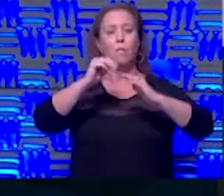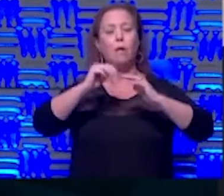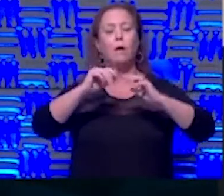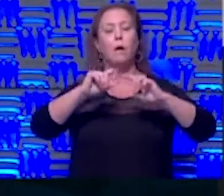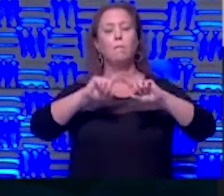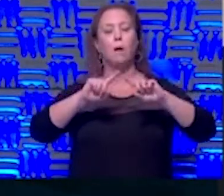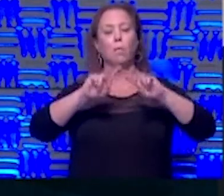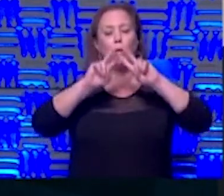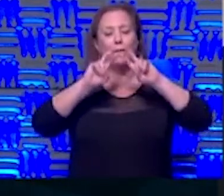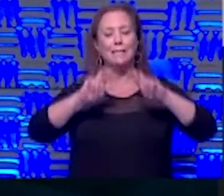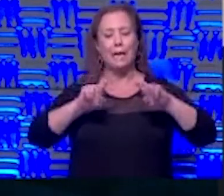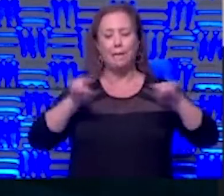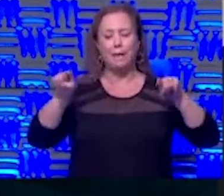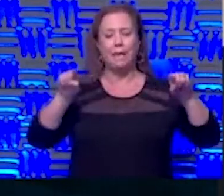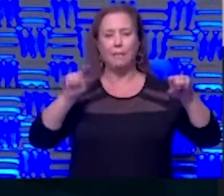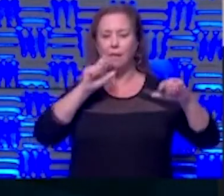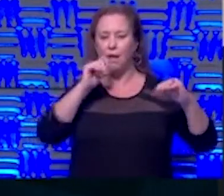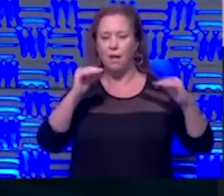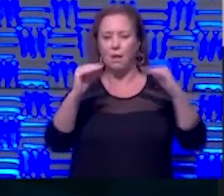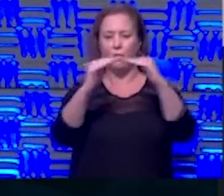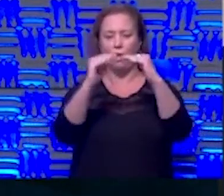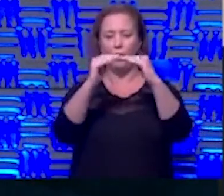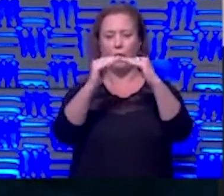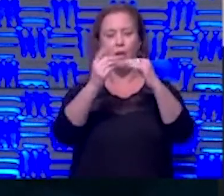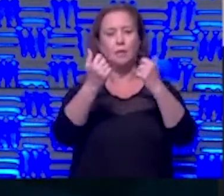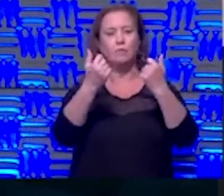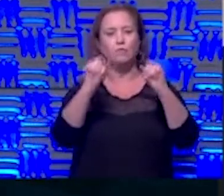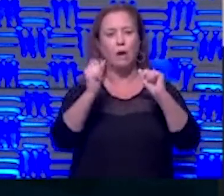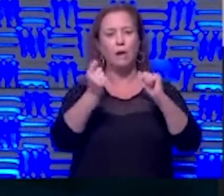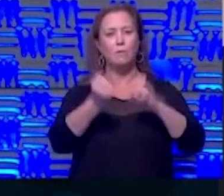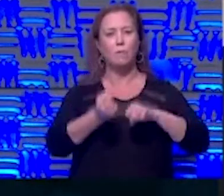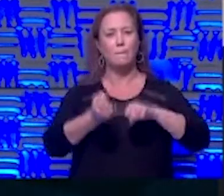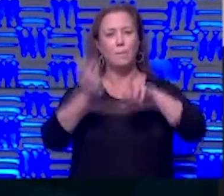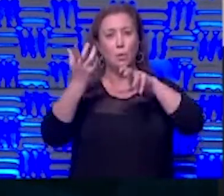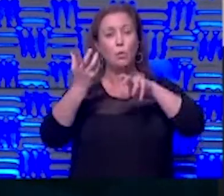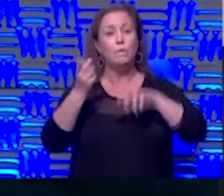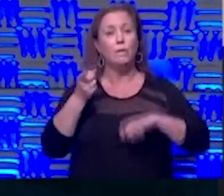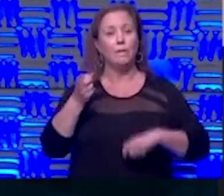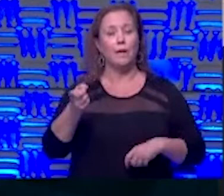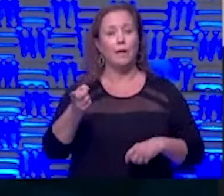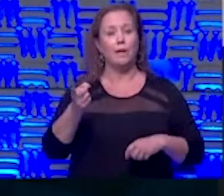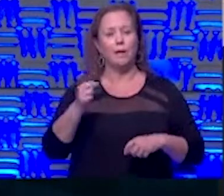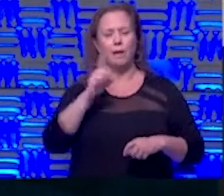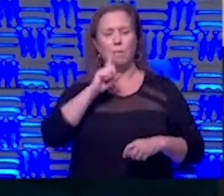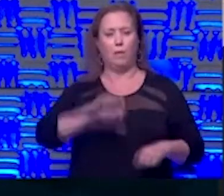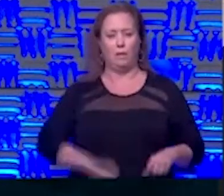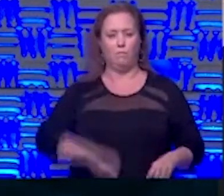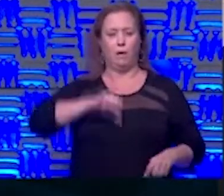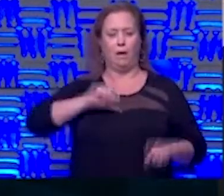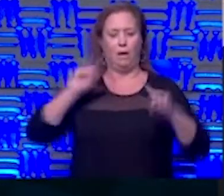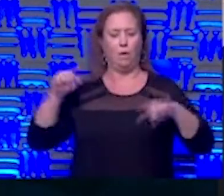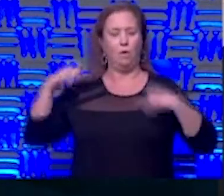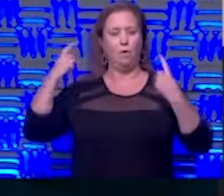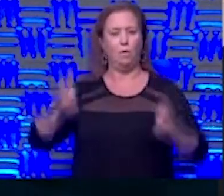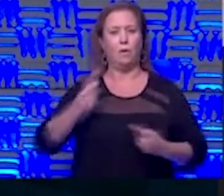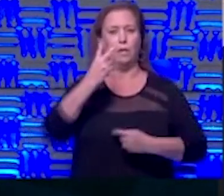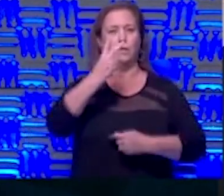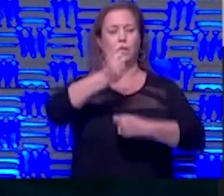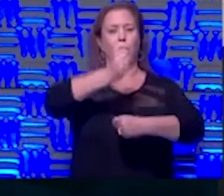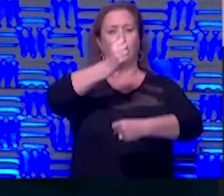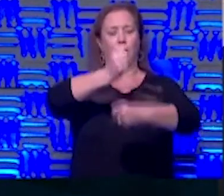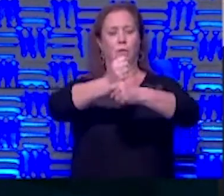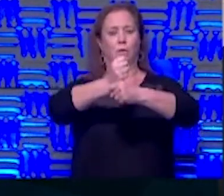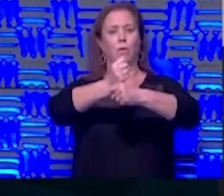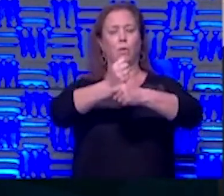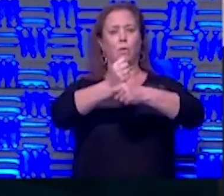to try and erase them. And I'm really very proud of the fact that in the last 2 years, we have erased the